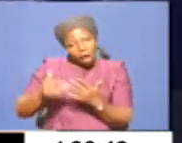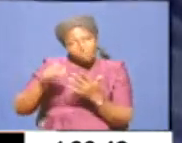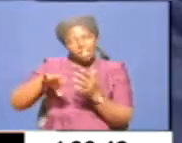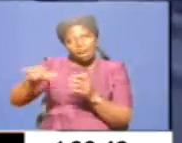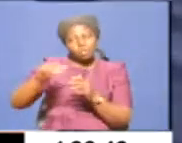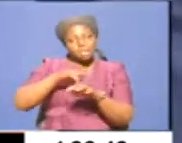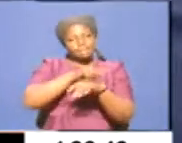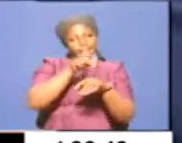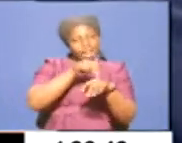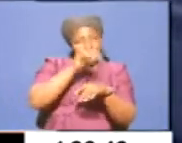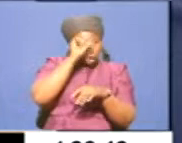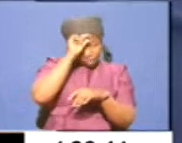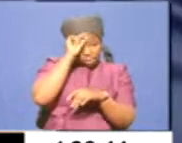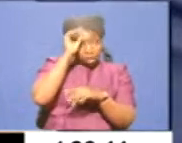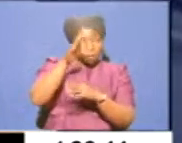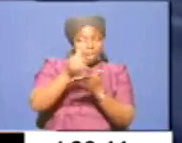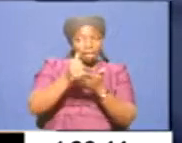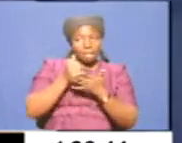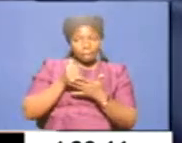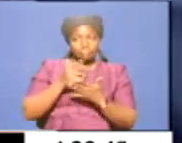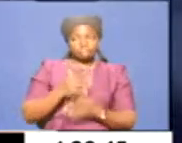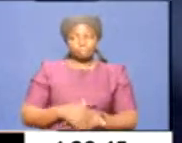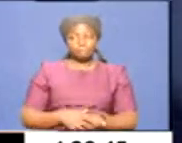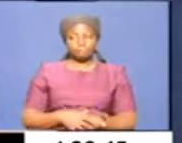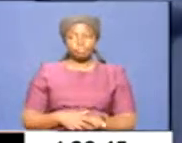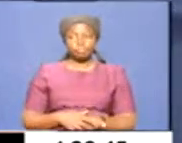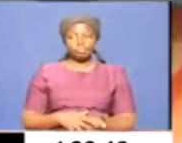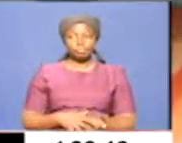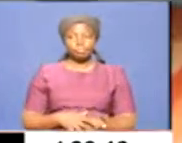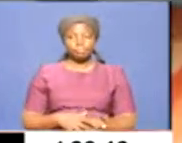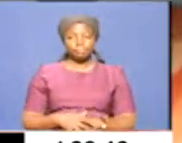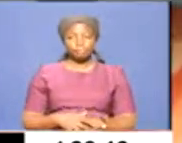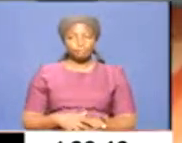For Lunchtime News, I'm Nisi Imano Okoth.